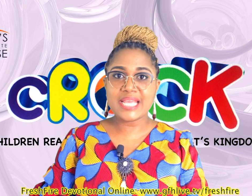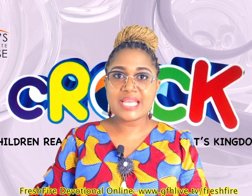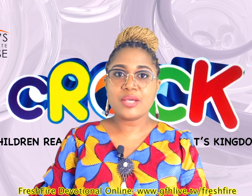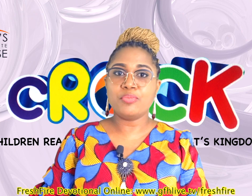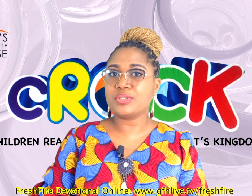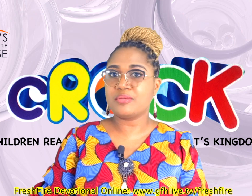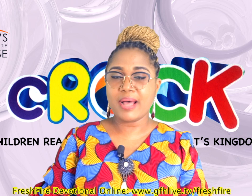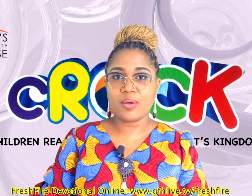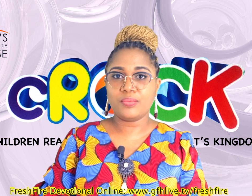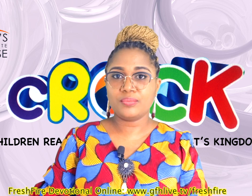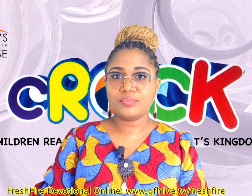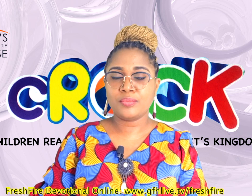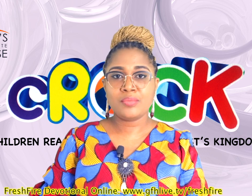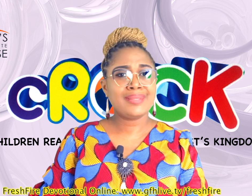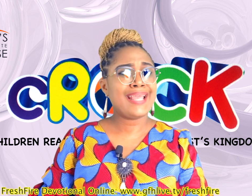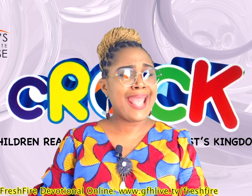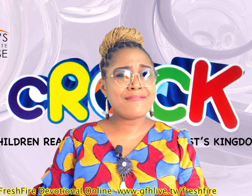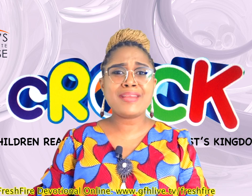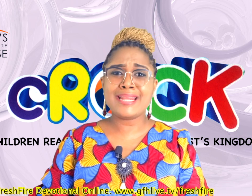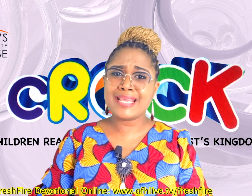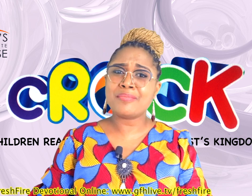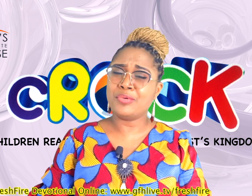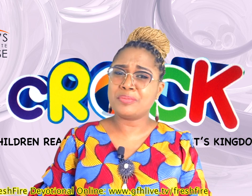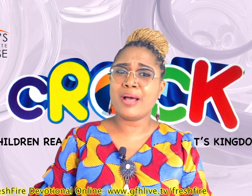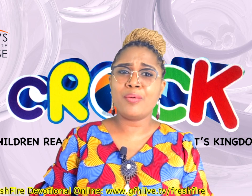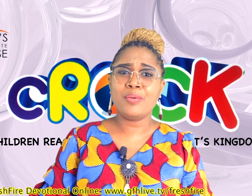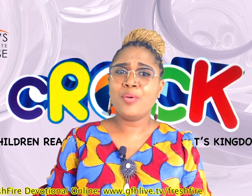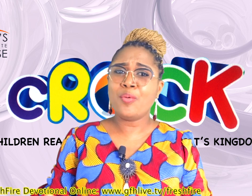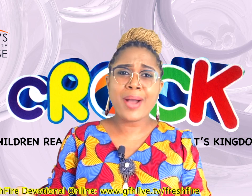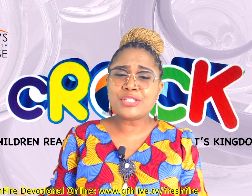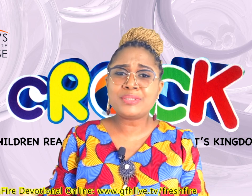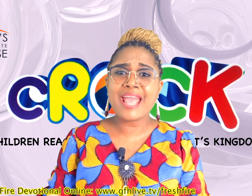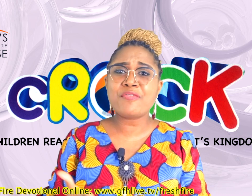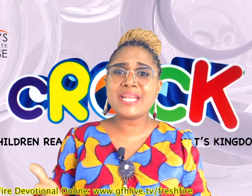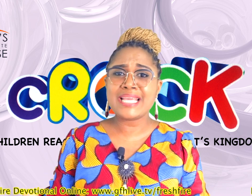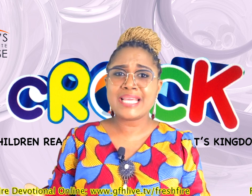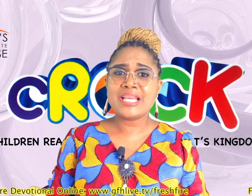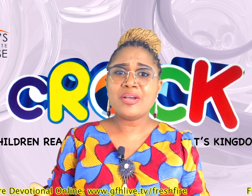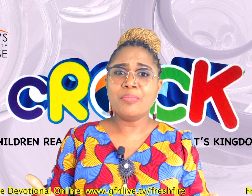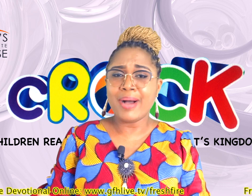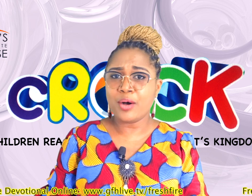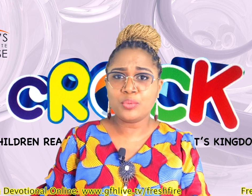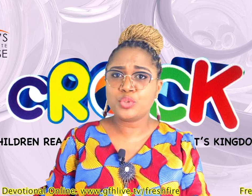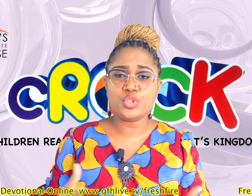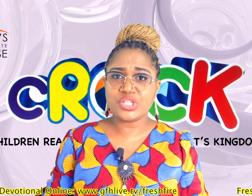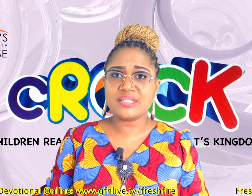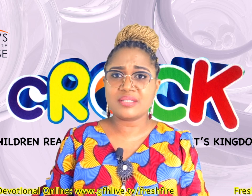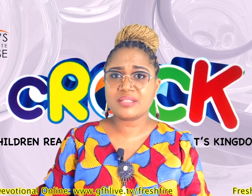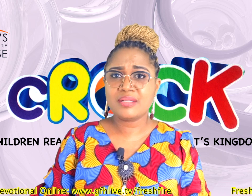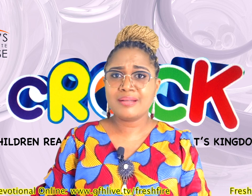Every knee must bow. Every knee must bow. Why should every knee bow